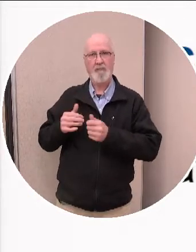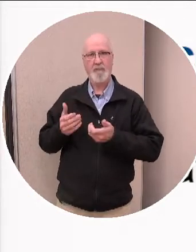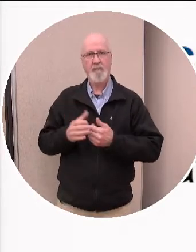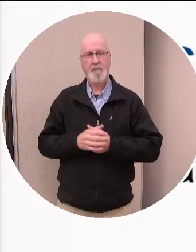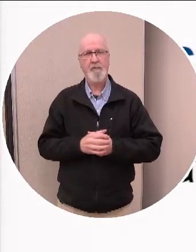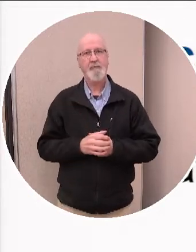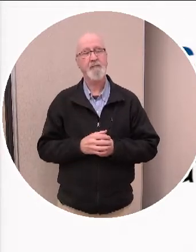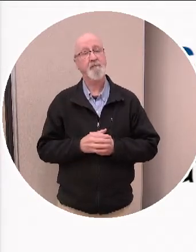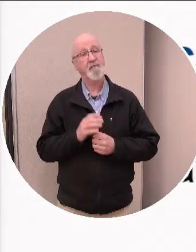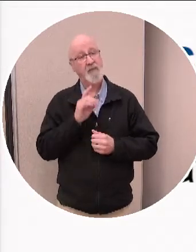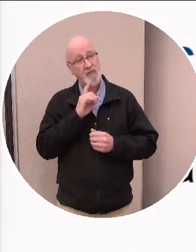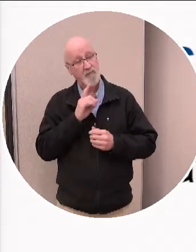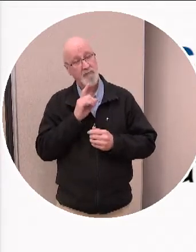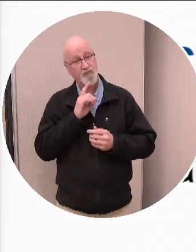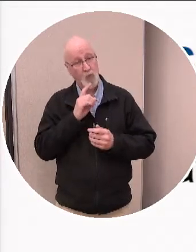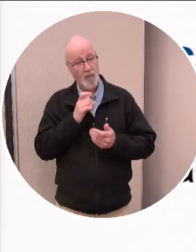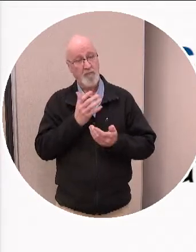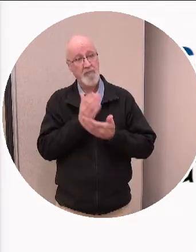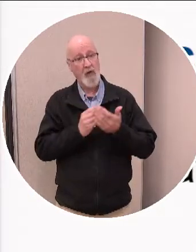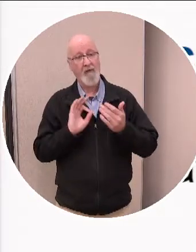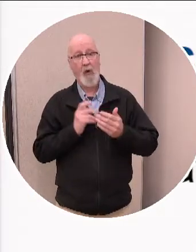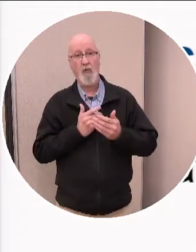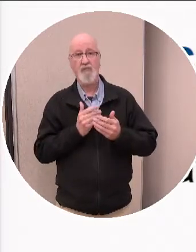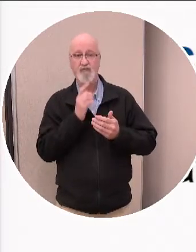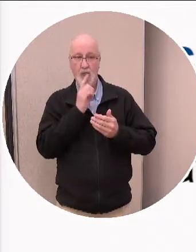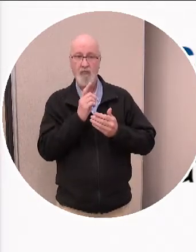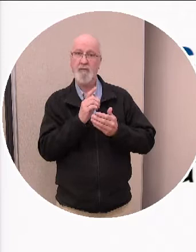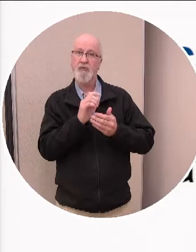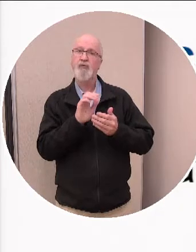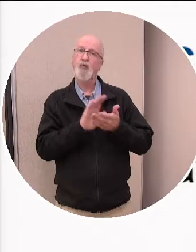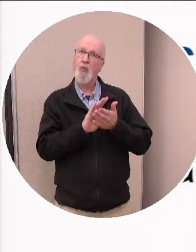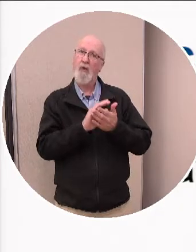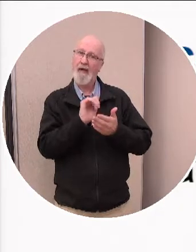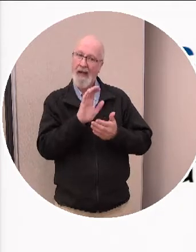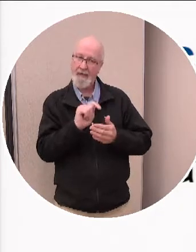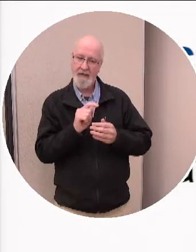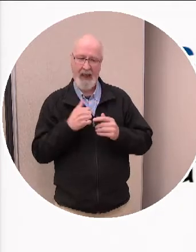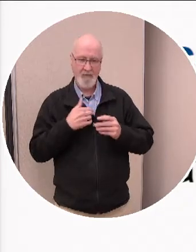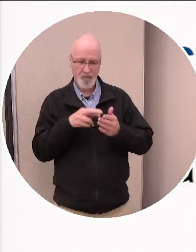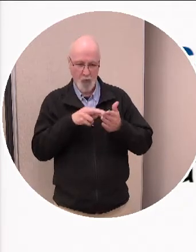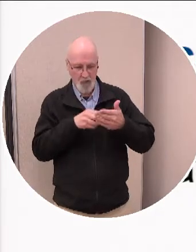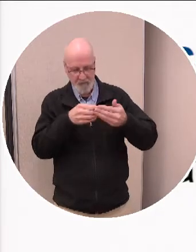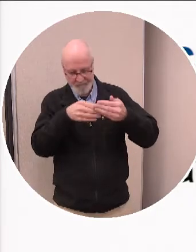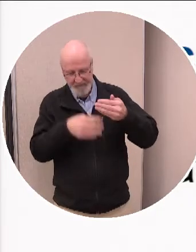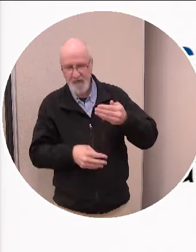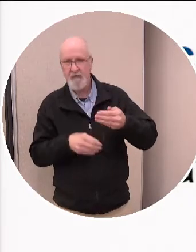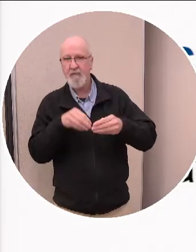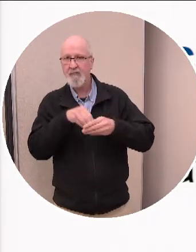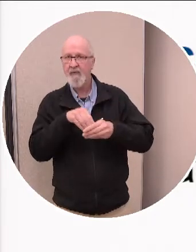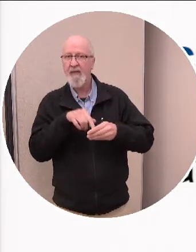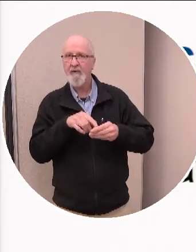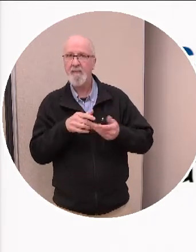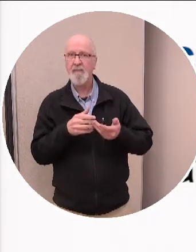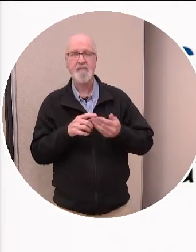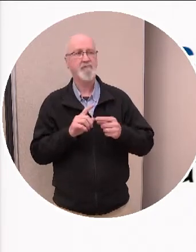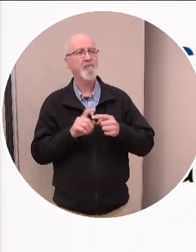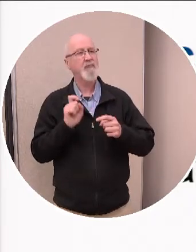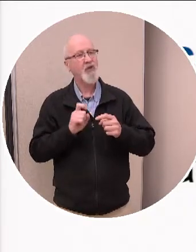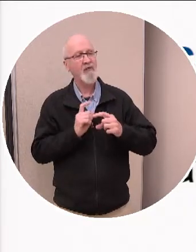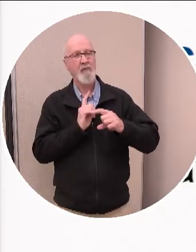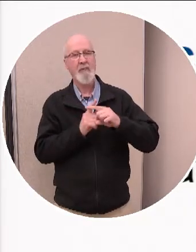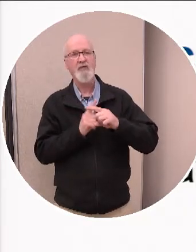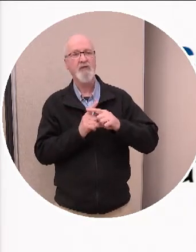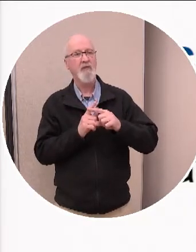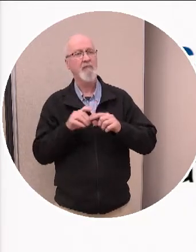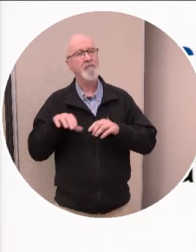is enshrined in the Schools Act. It outlines specific responsibilities and protocols, including positive behavior